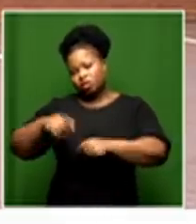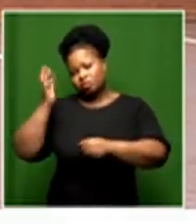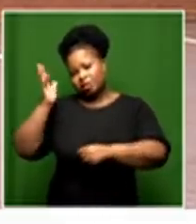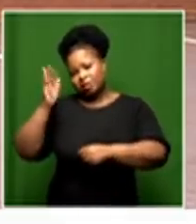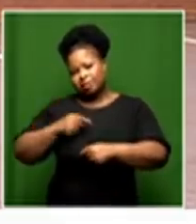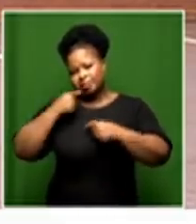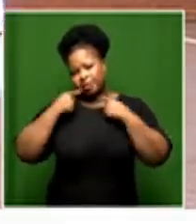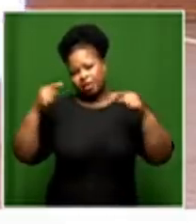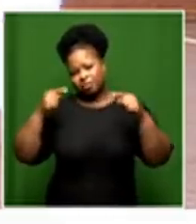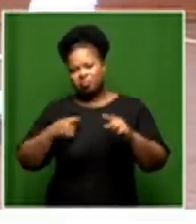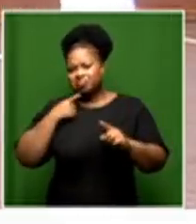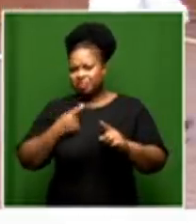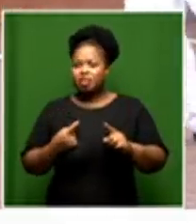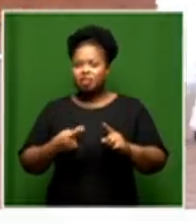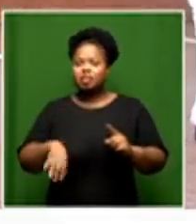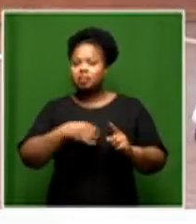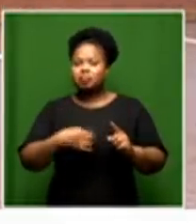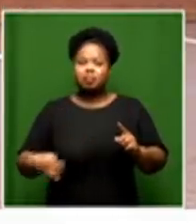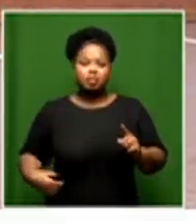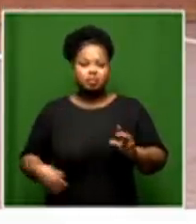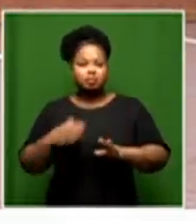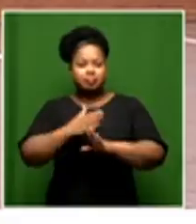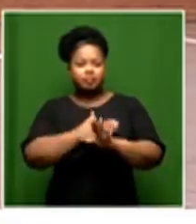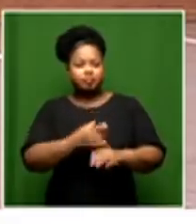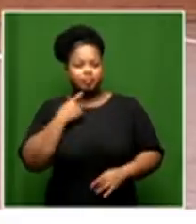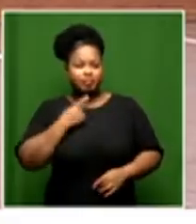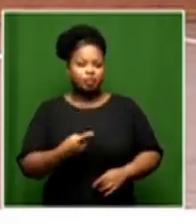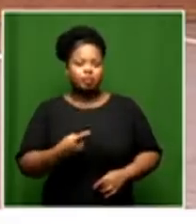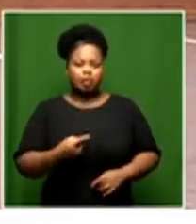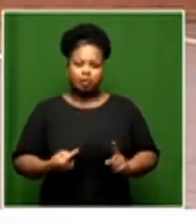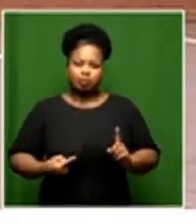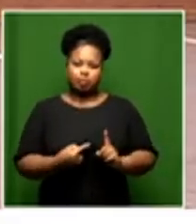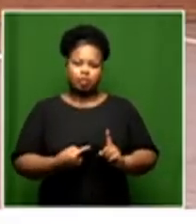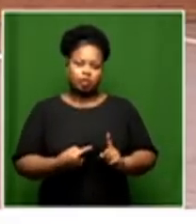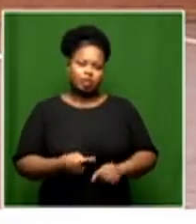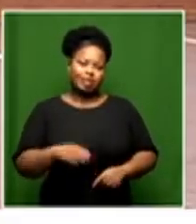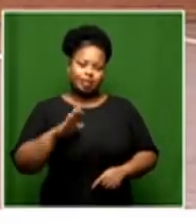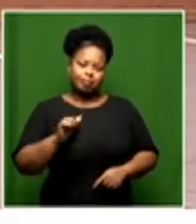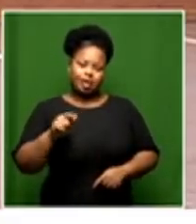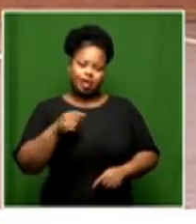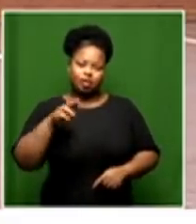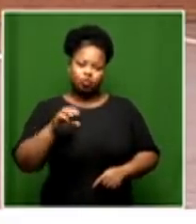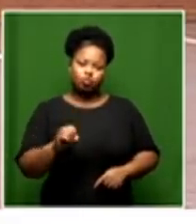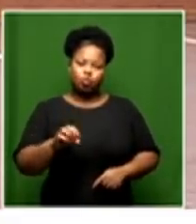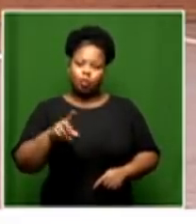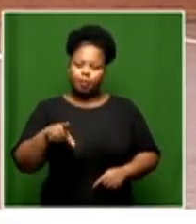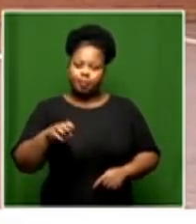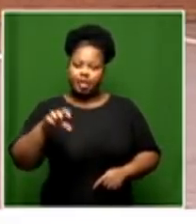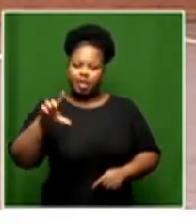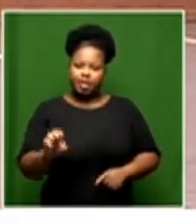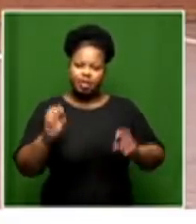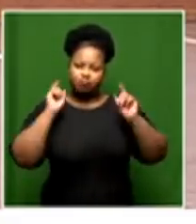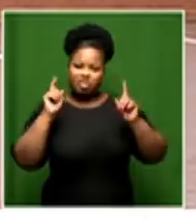and the former president had described him as a person who embodied the Batupeli principles. This is the